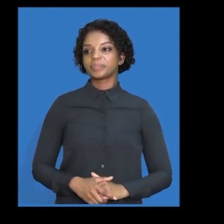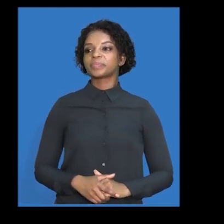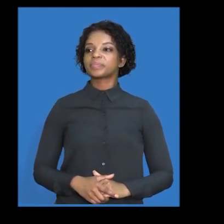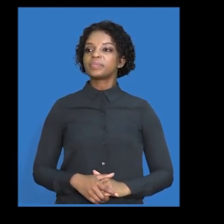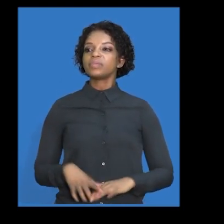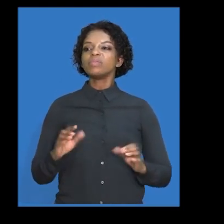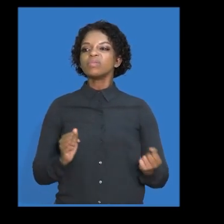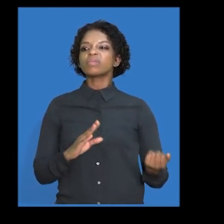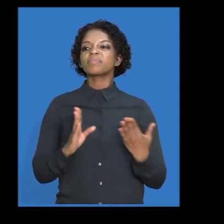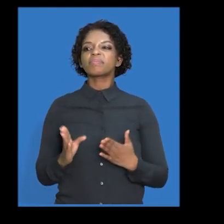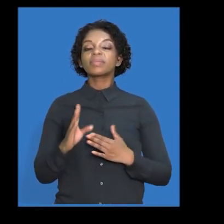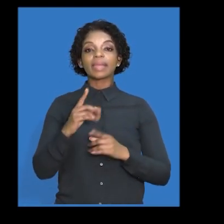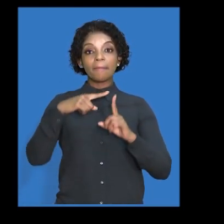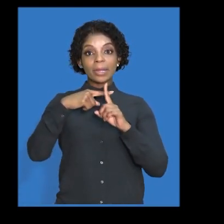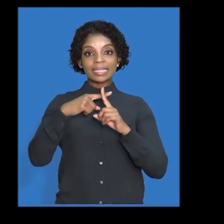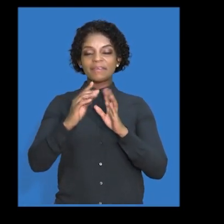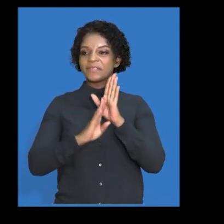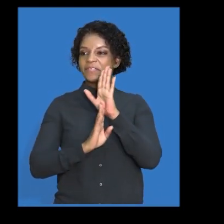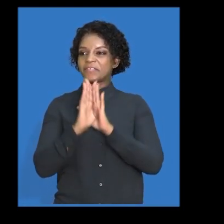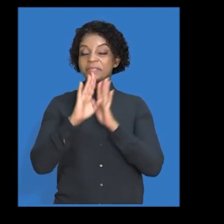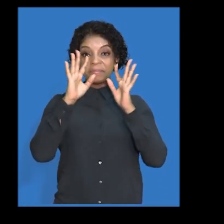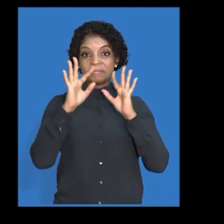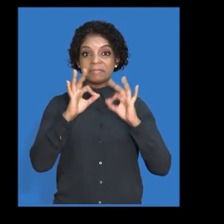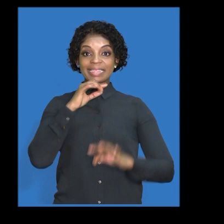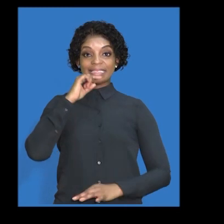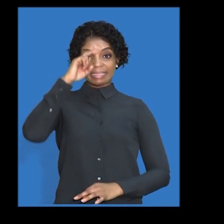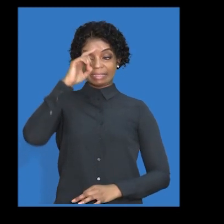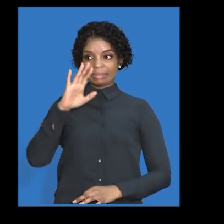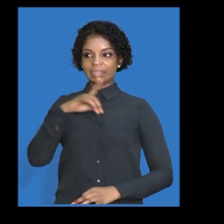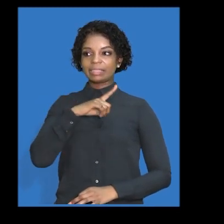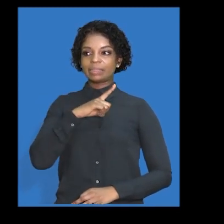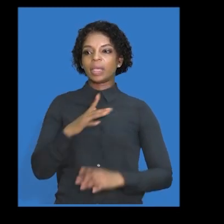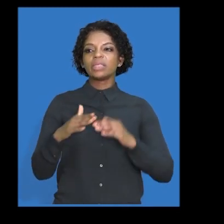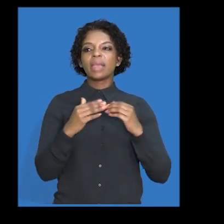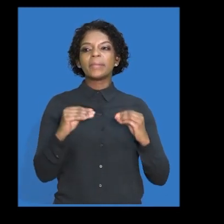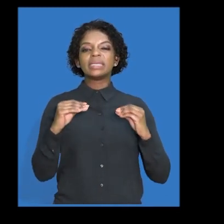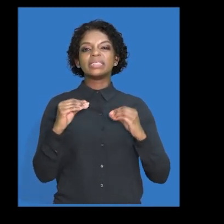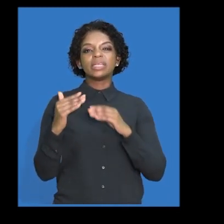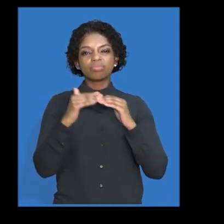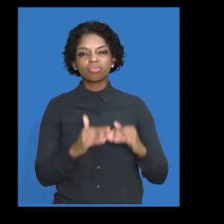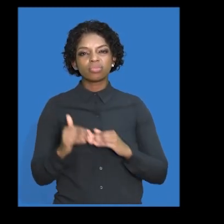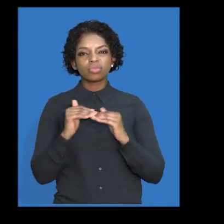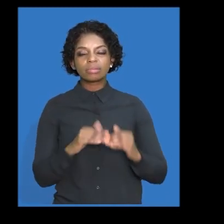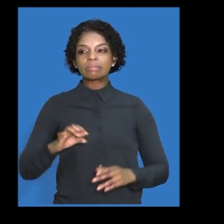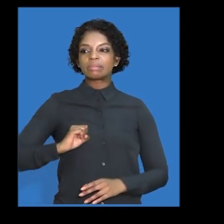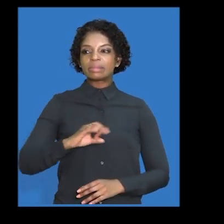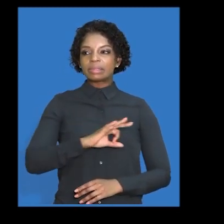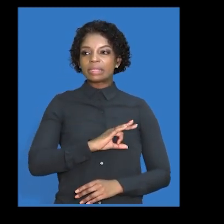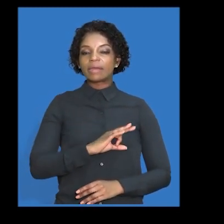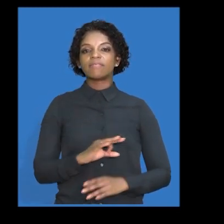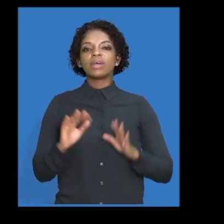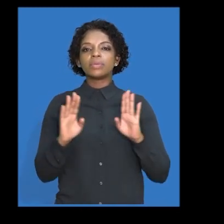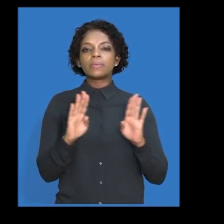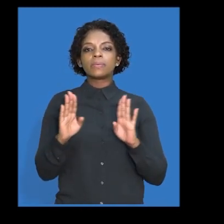image as the business looks after employees, conducts itself and in a responsible way. Right, so